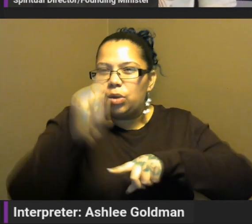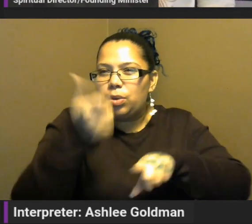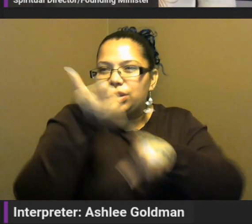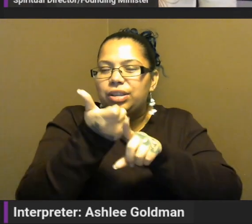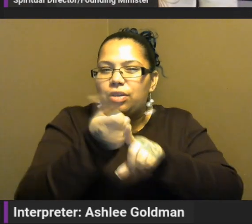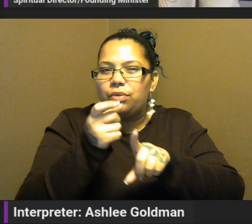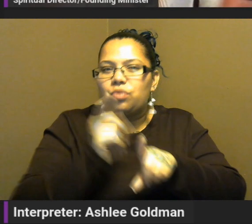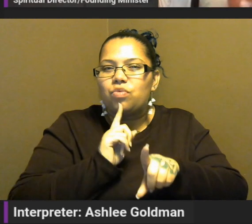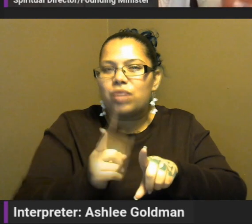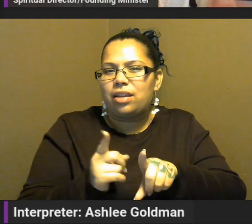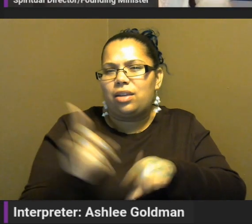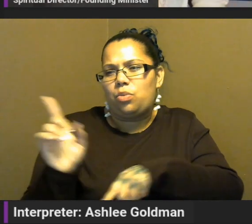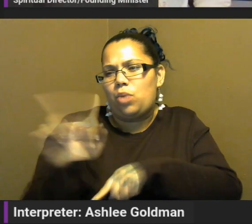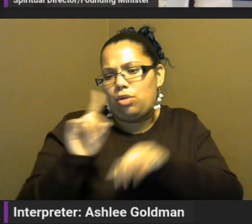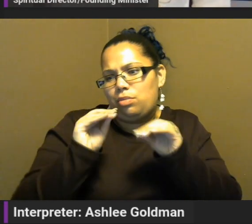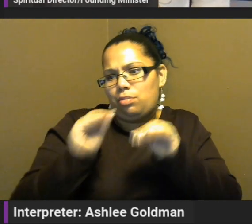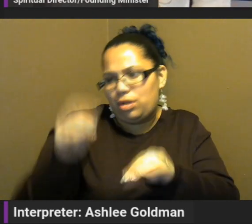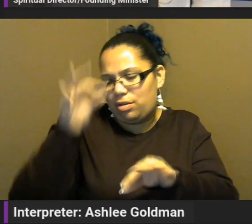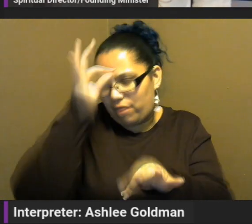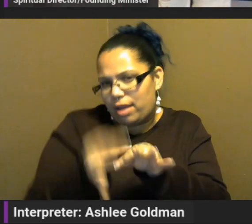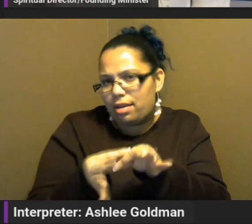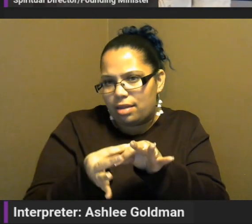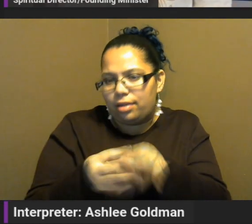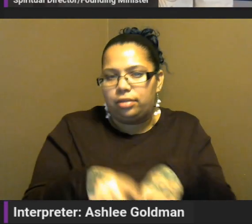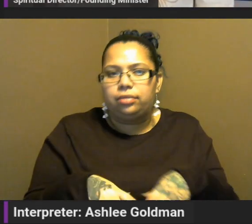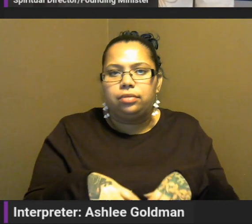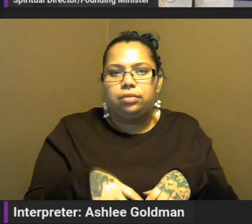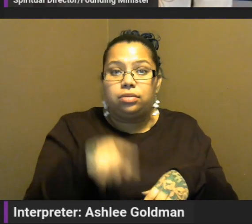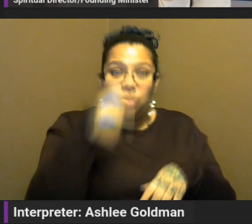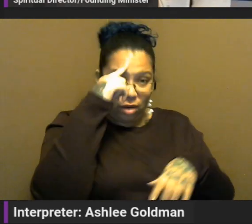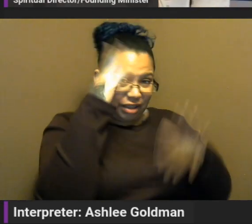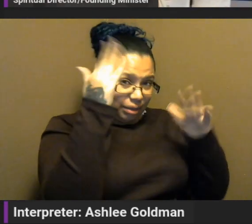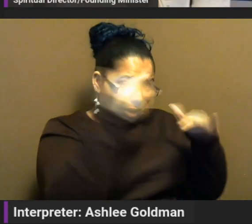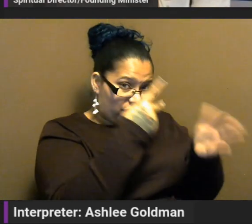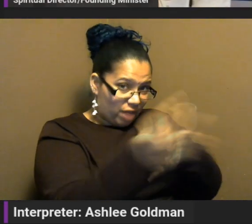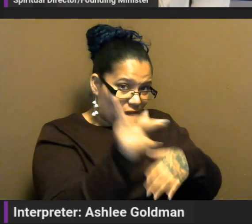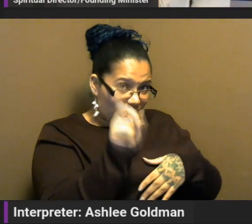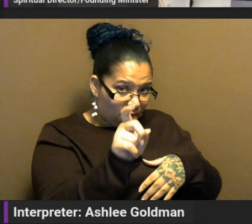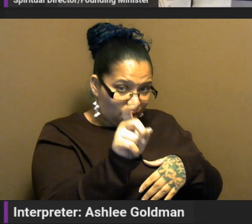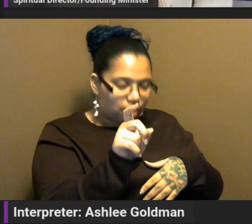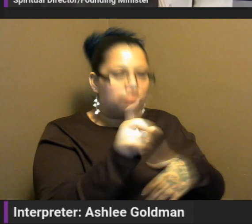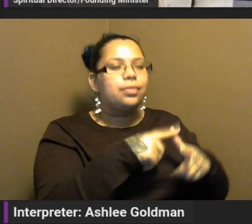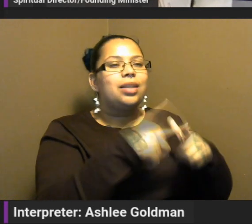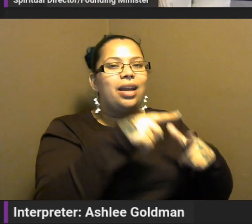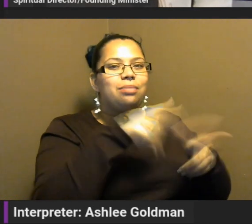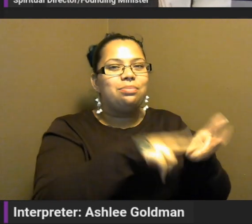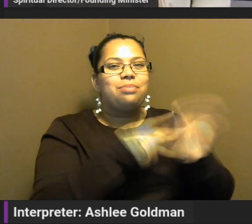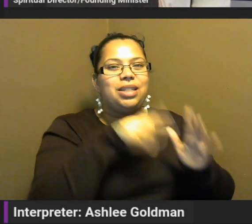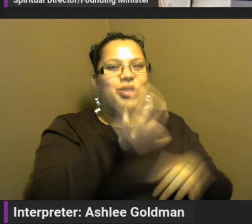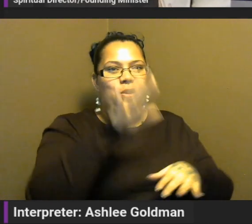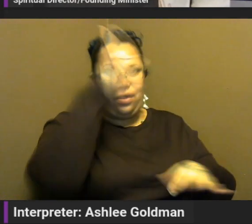it? Do you have an expectation of failure? Then that's where your faith is. You have faith in, because